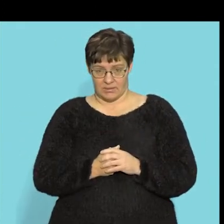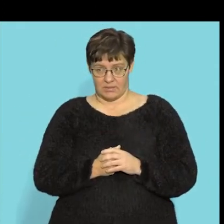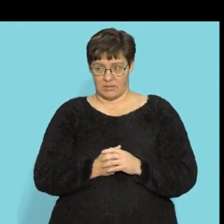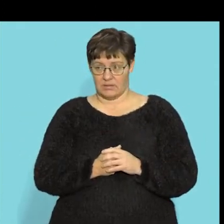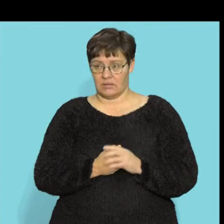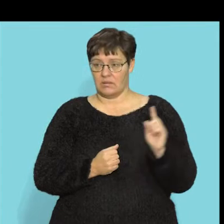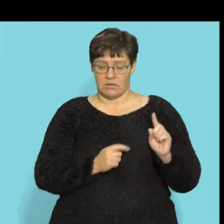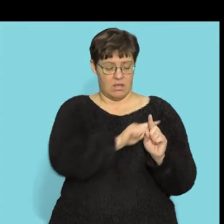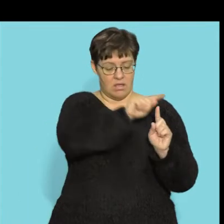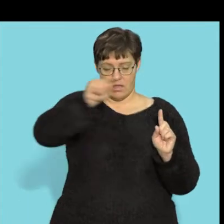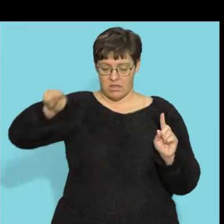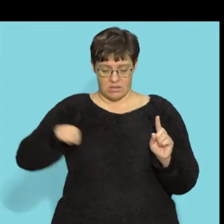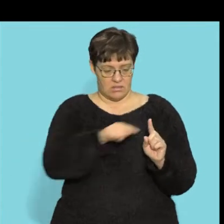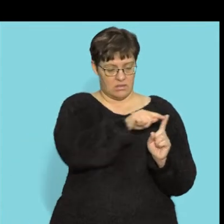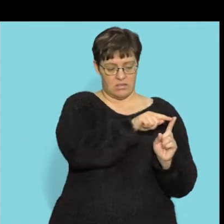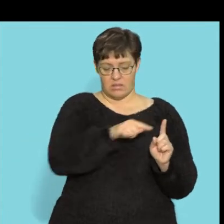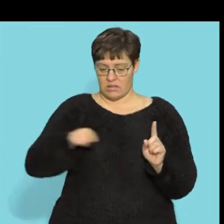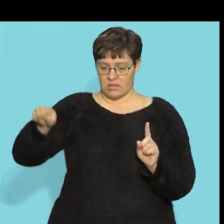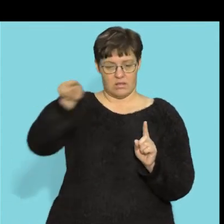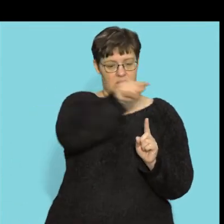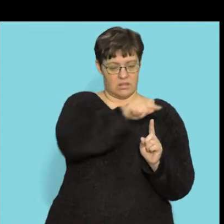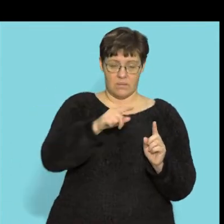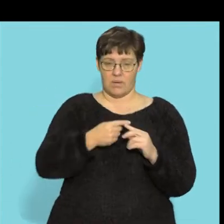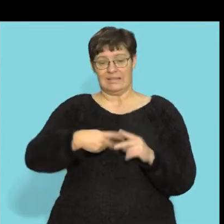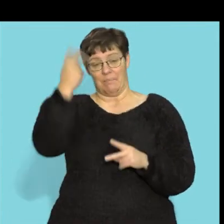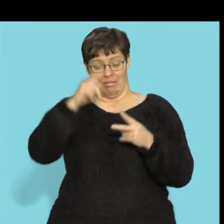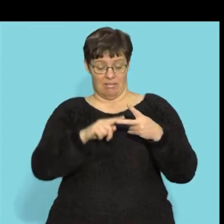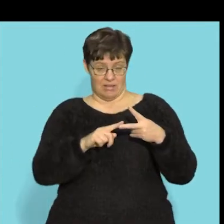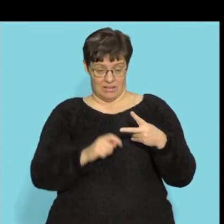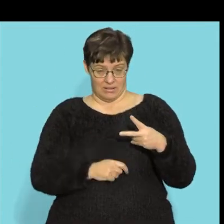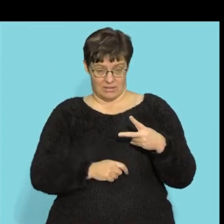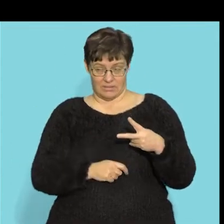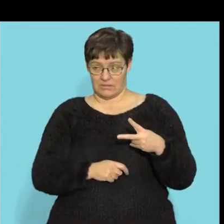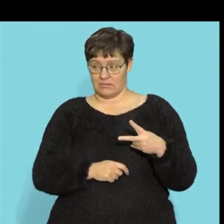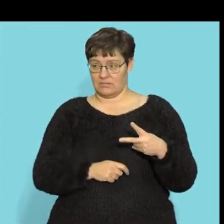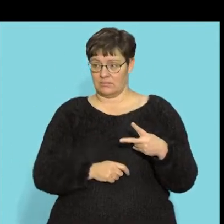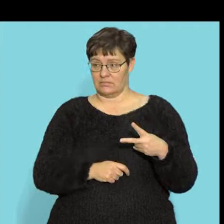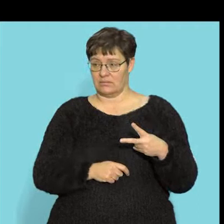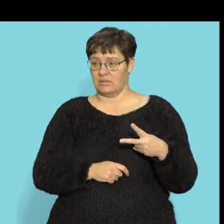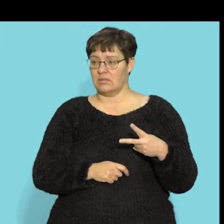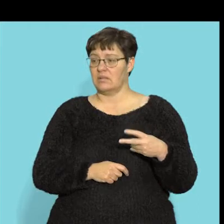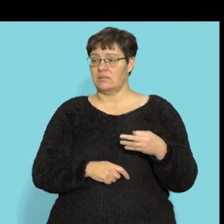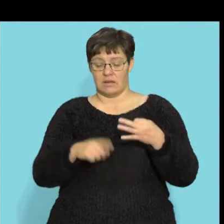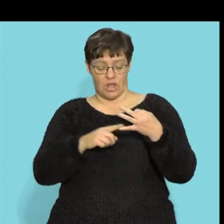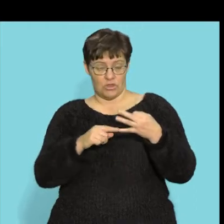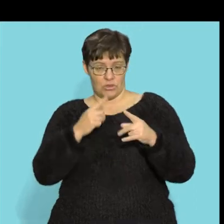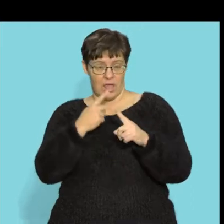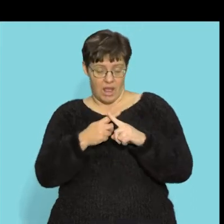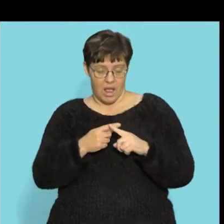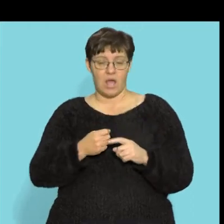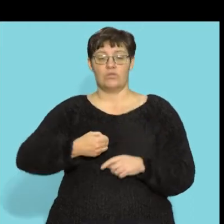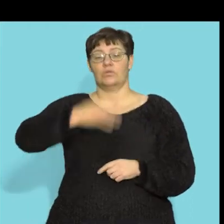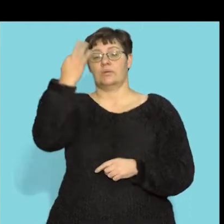we connect it between these 2 points, it becomes 2L, okay? Twice the length, okay? This is the single length,